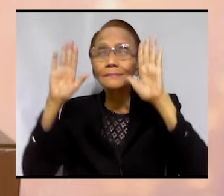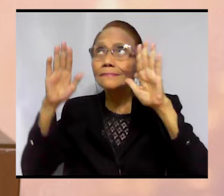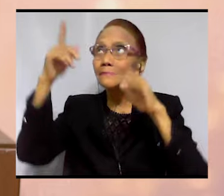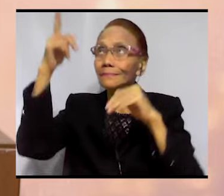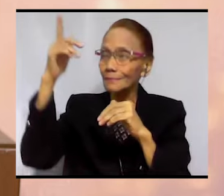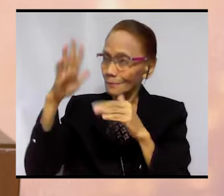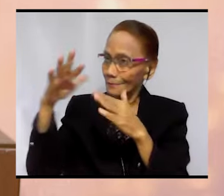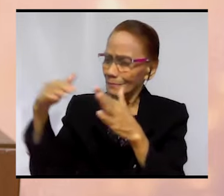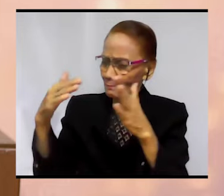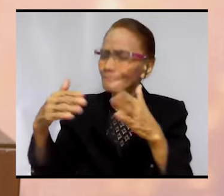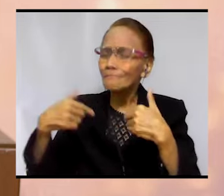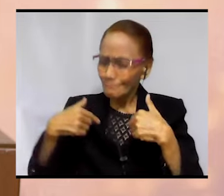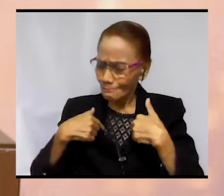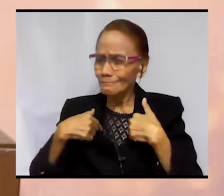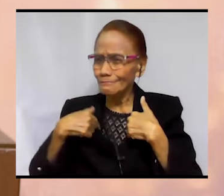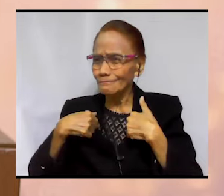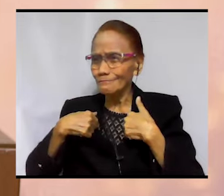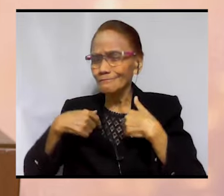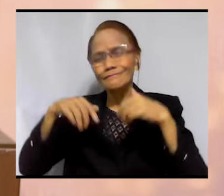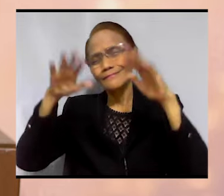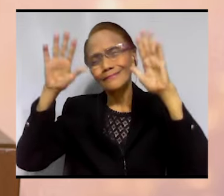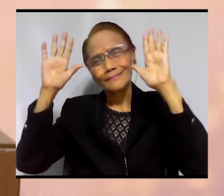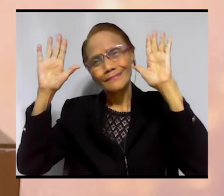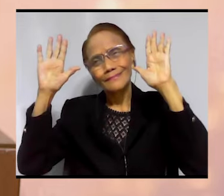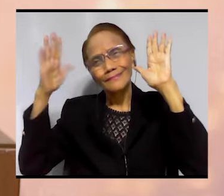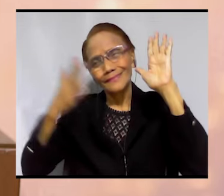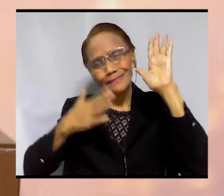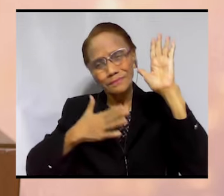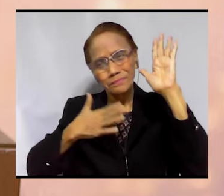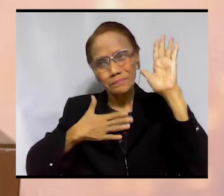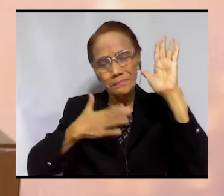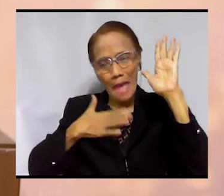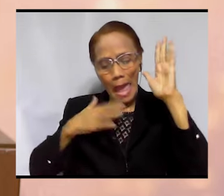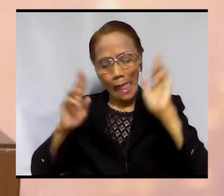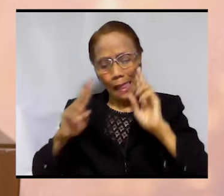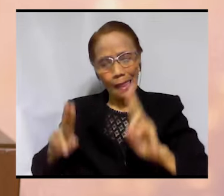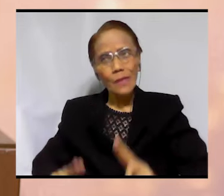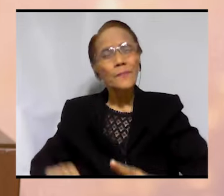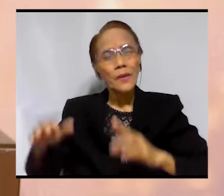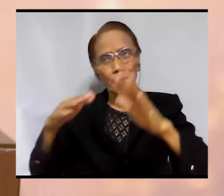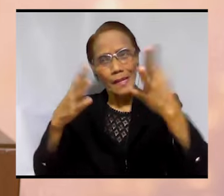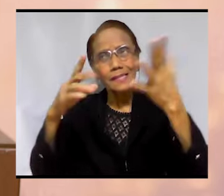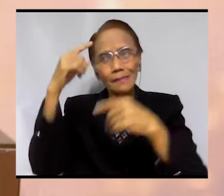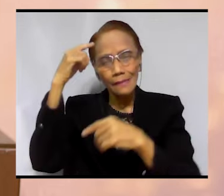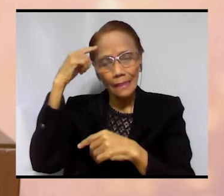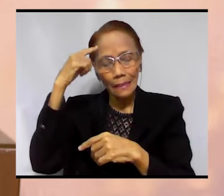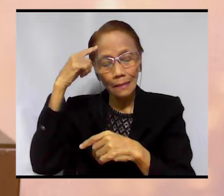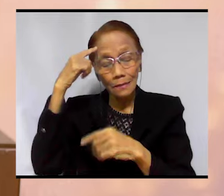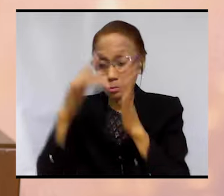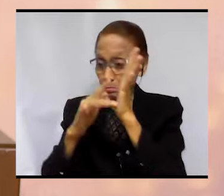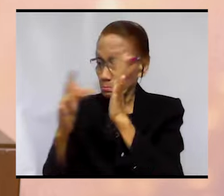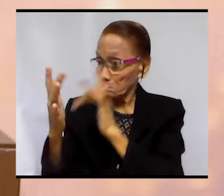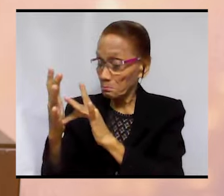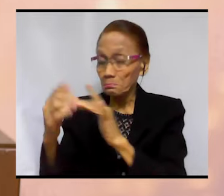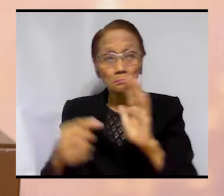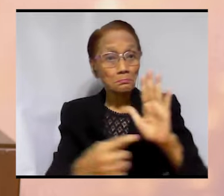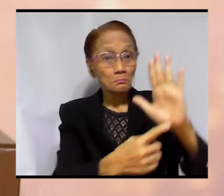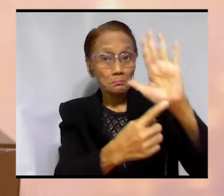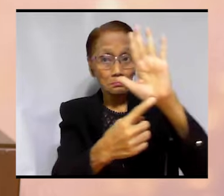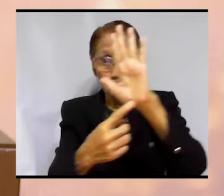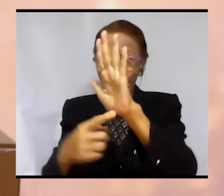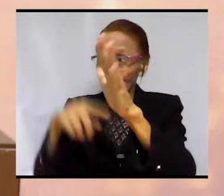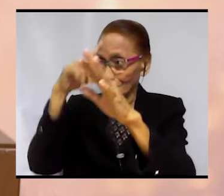thoughts and ways, I give up my human ways of thinking. So Jesus shows us